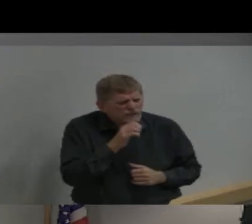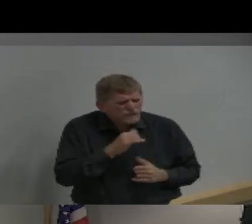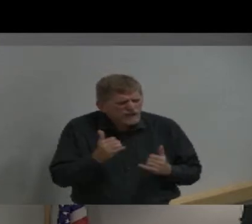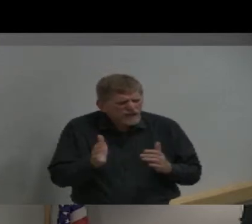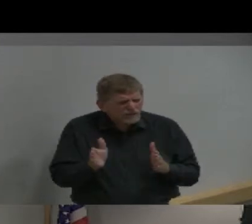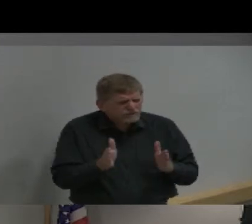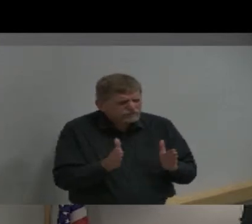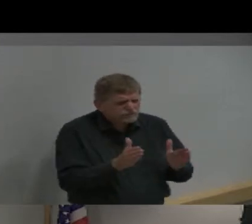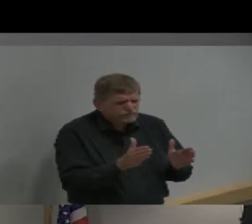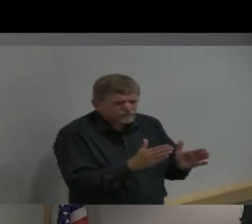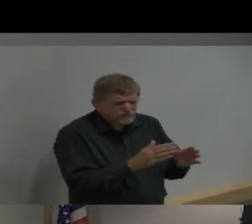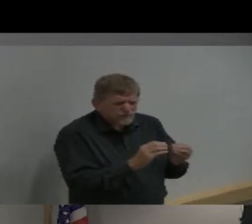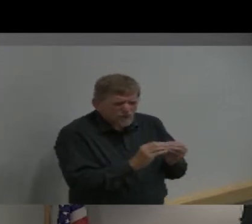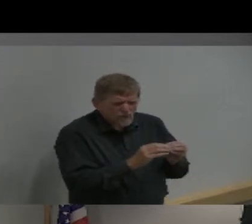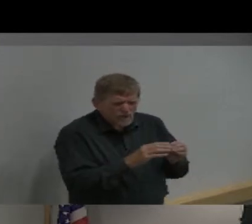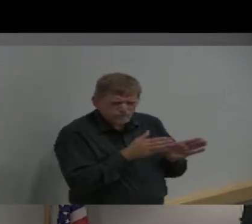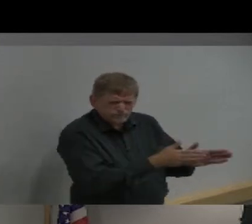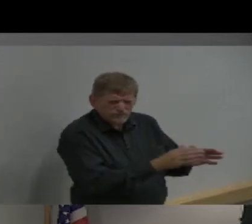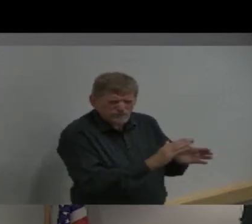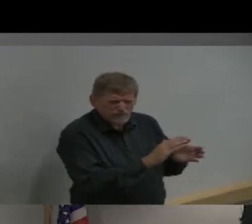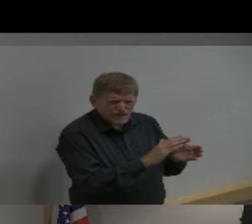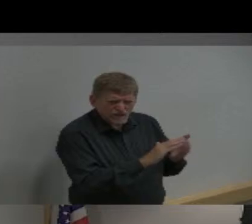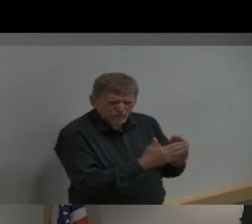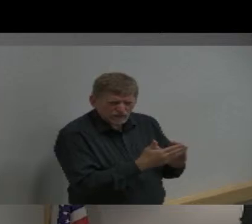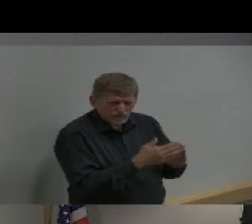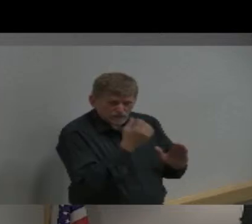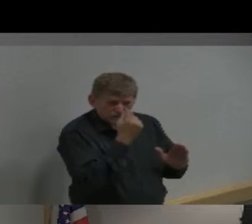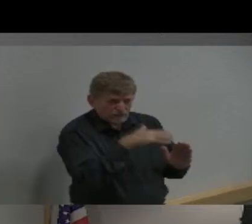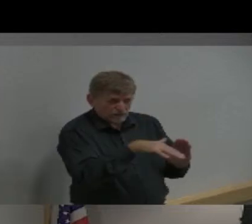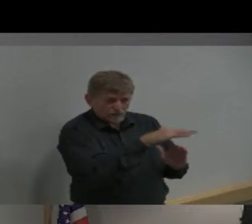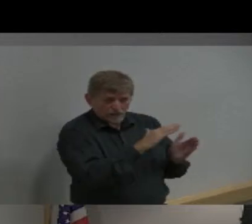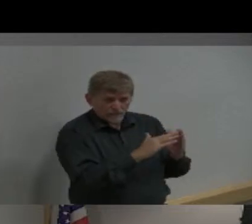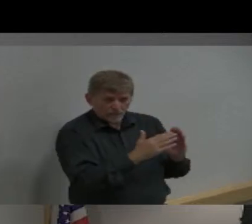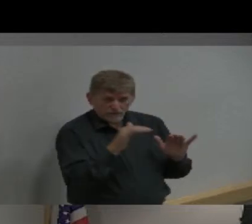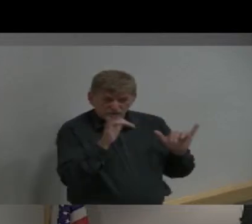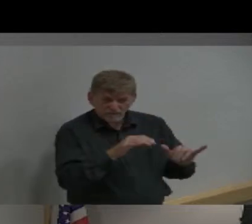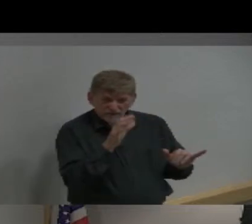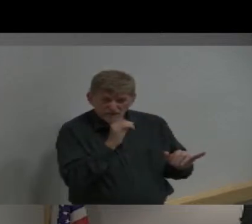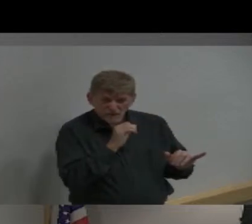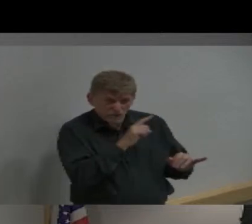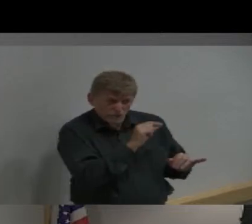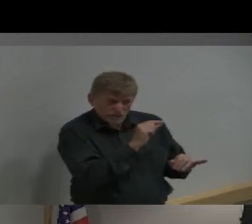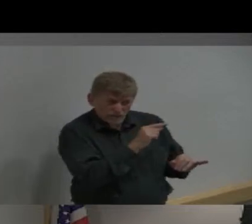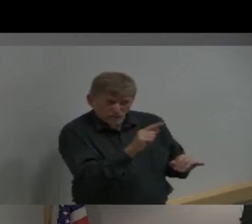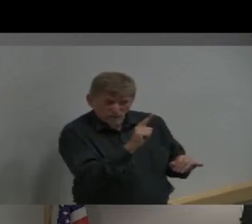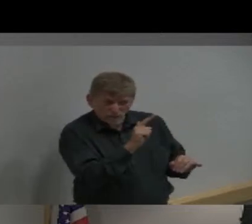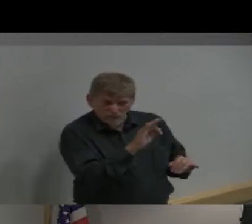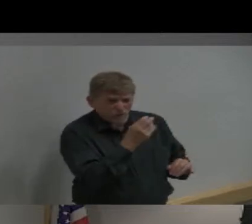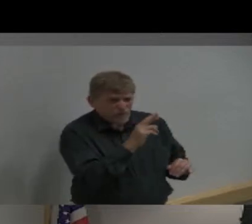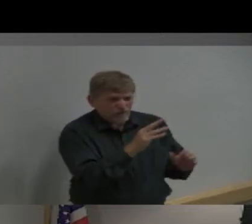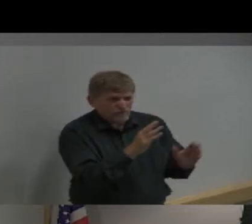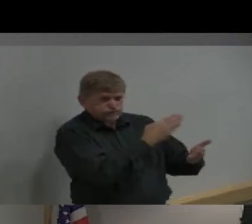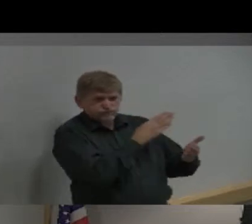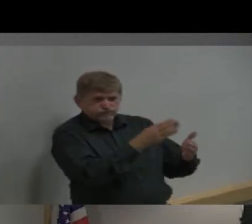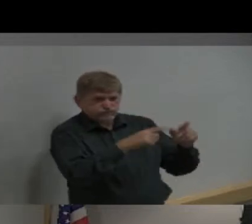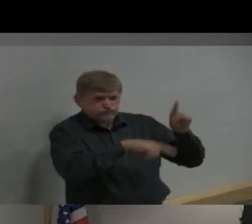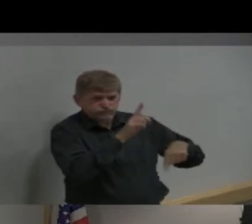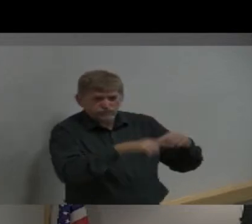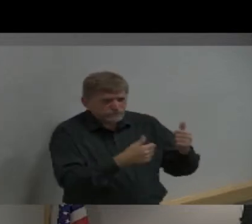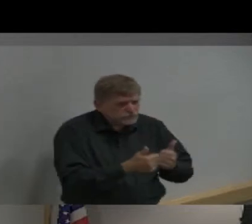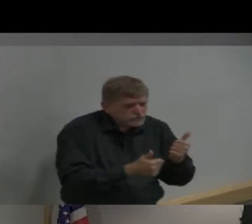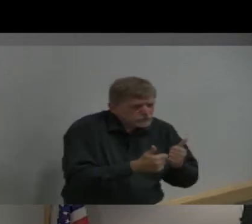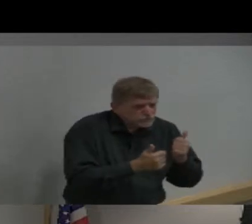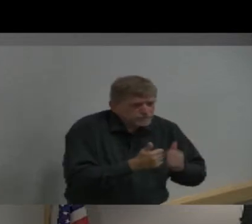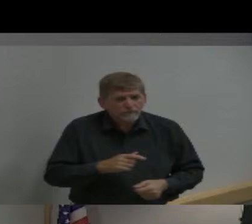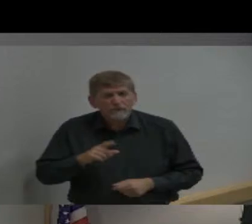the other age ranges? Yes. Yes, we still have a lot of cases in the 20 to